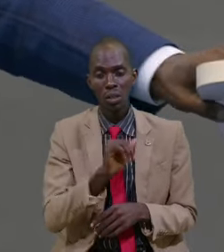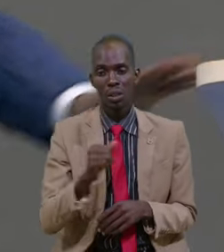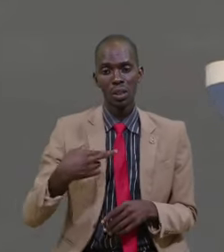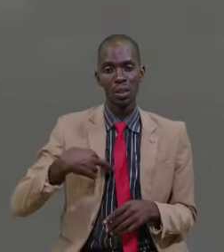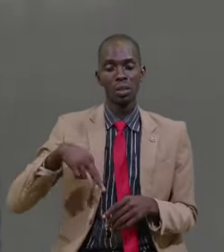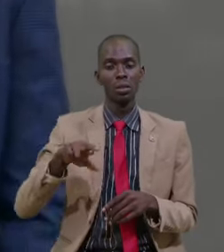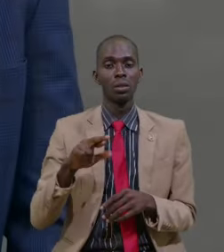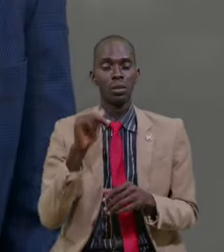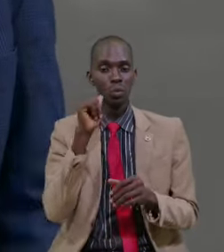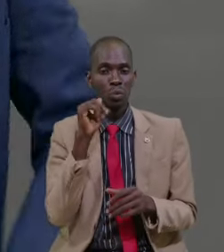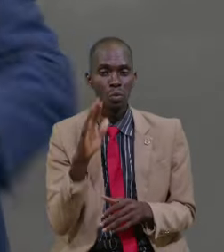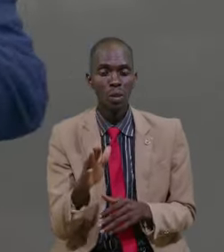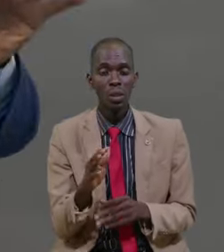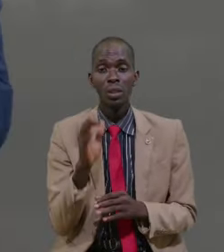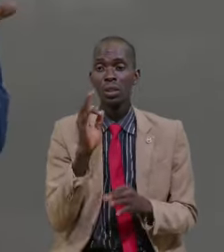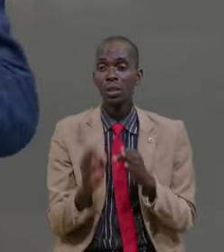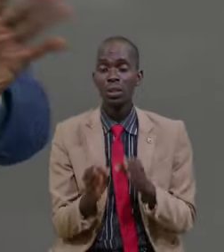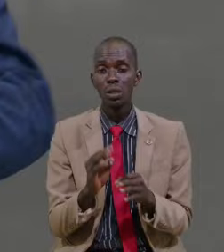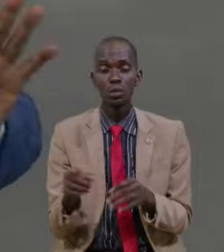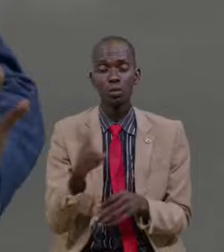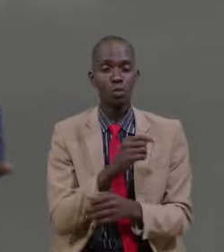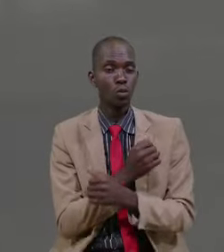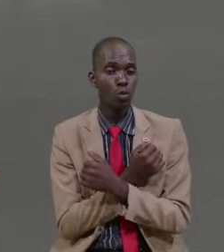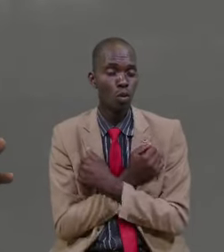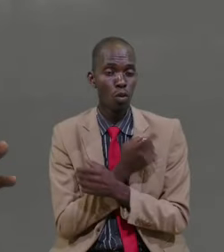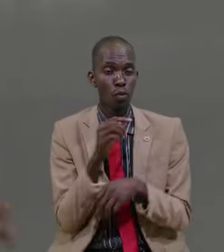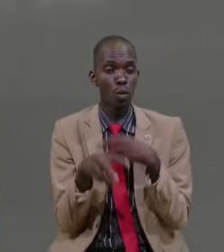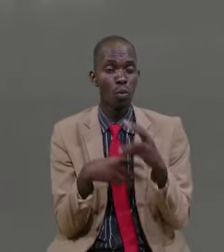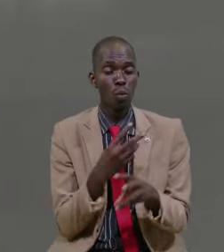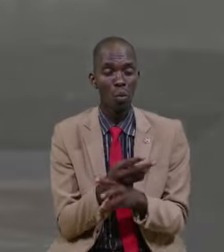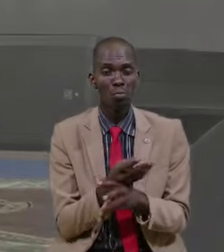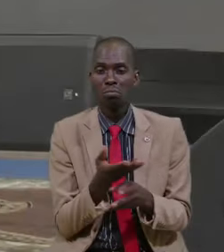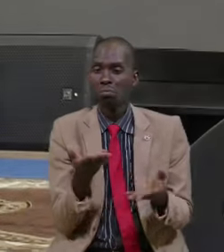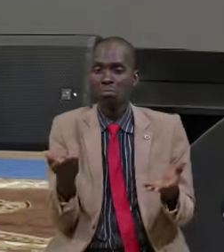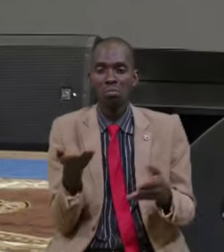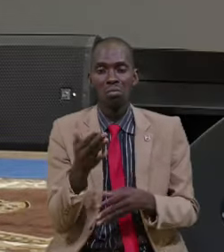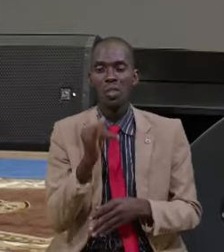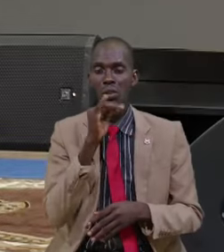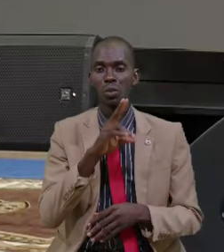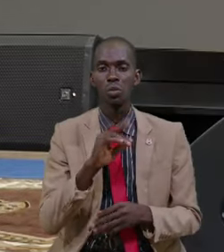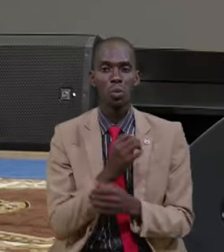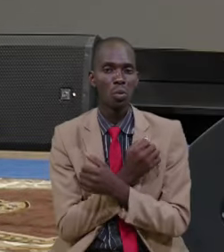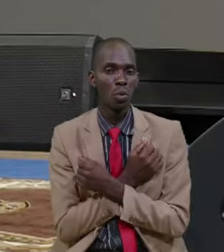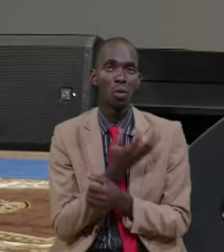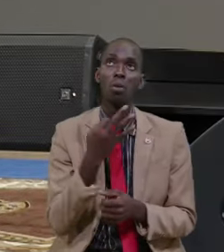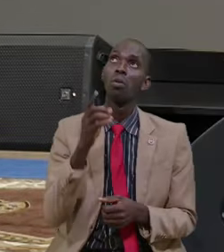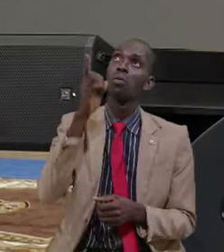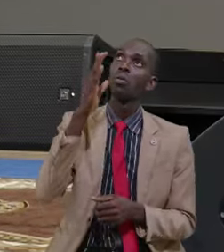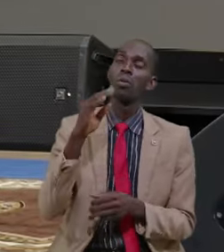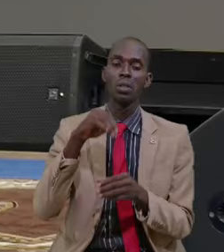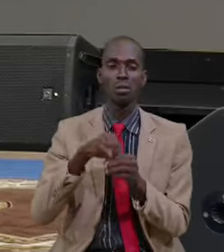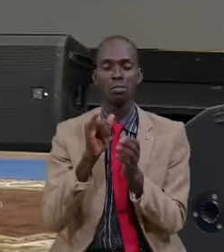woman, if he loves the world, there's no love of God in him. And